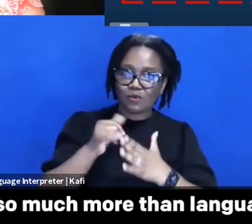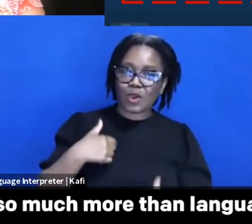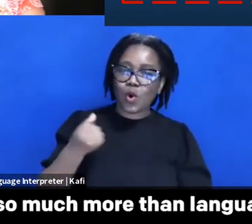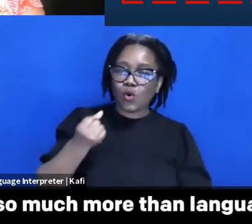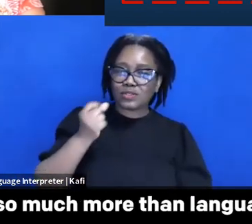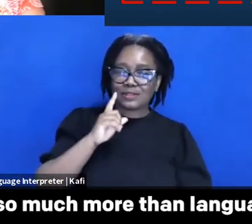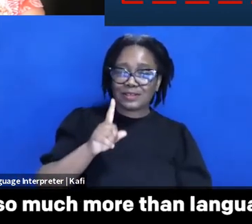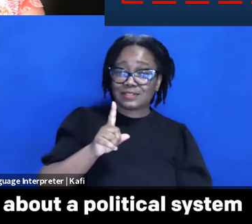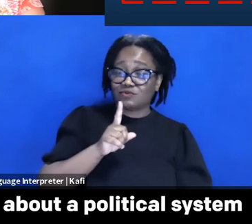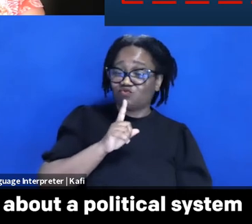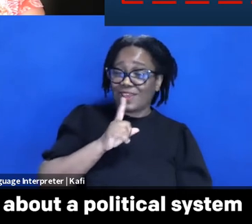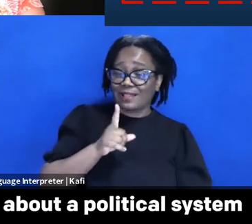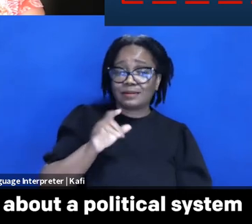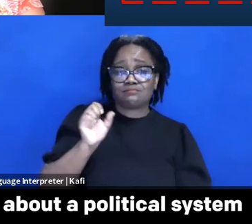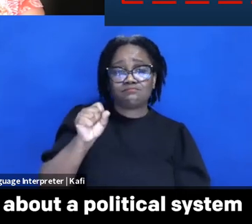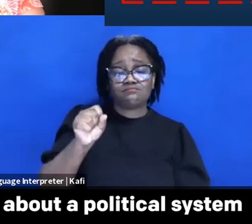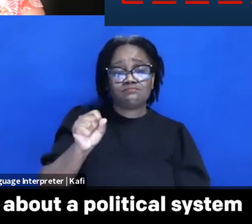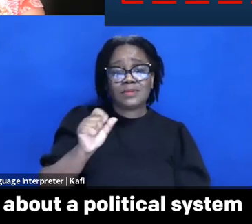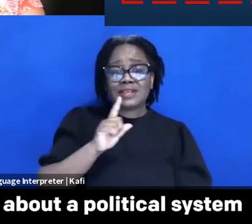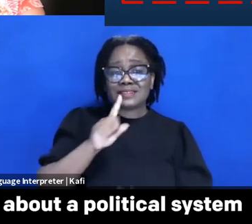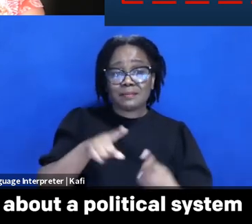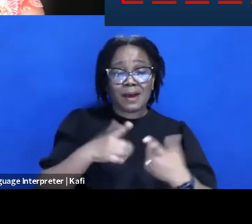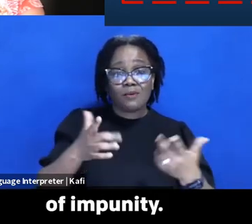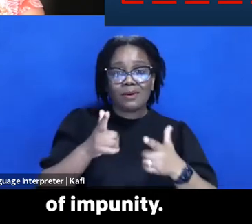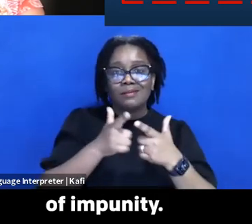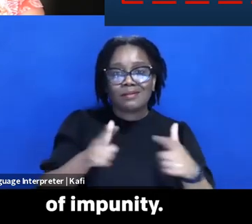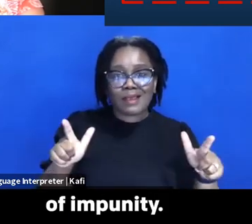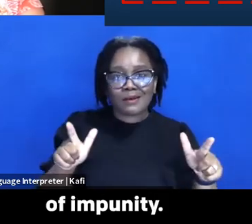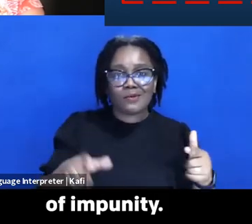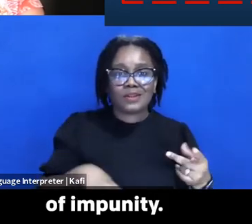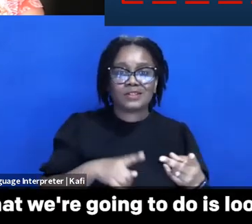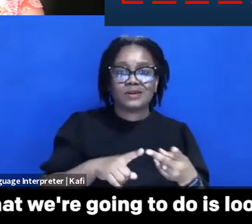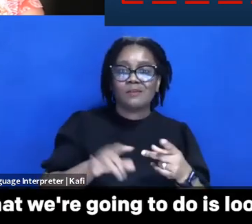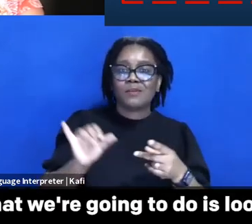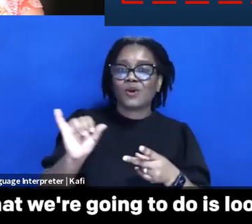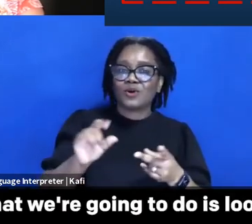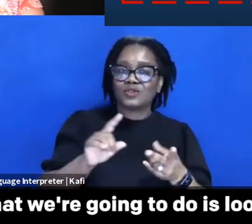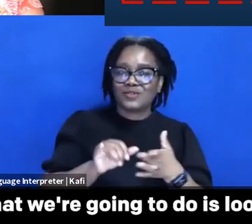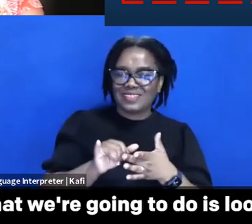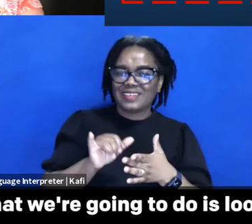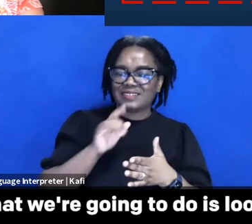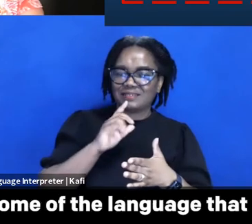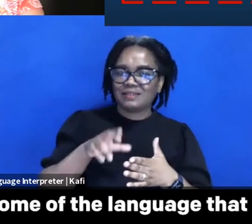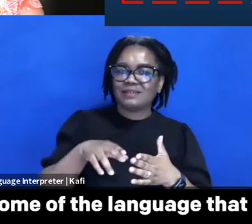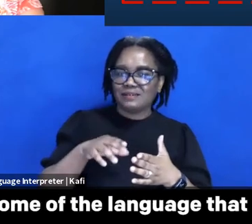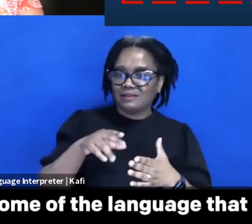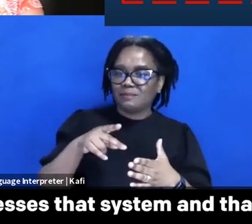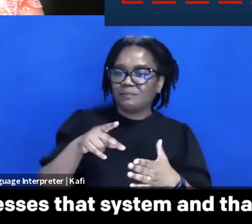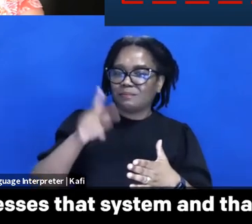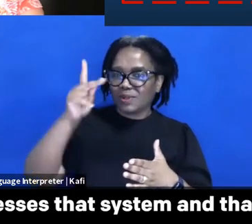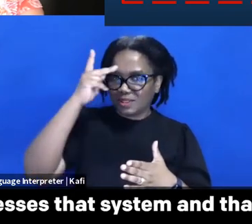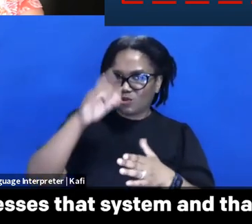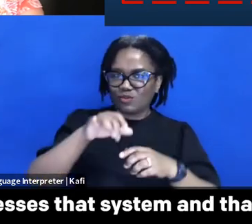so much more than language. It's about a political system of impunity. So what we're going to do is look at some of the language